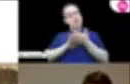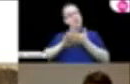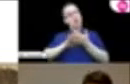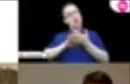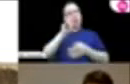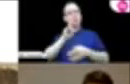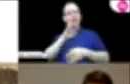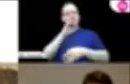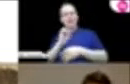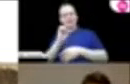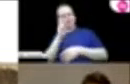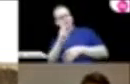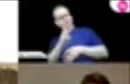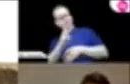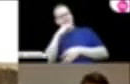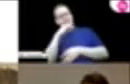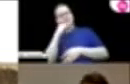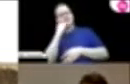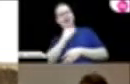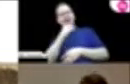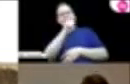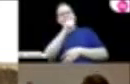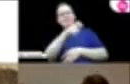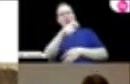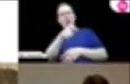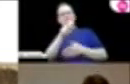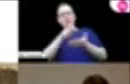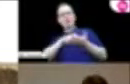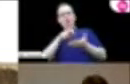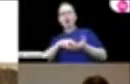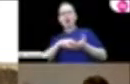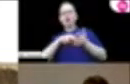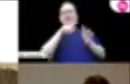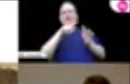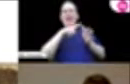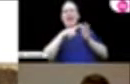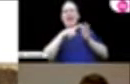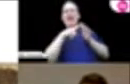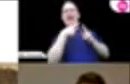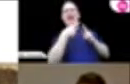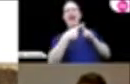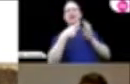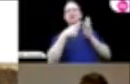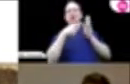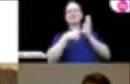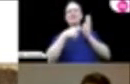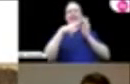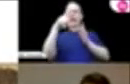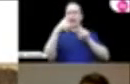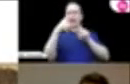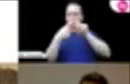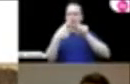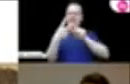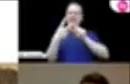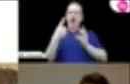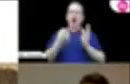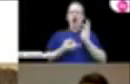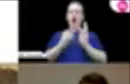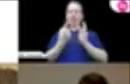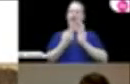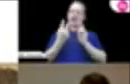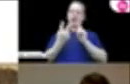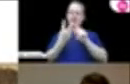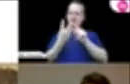looking at these black people and recording them as exotic and other and different. So that's the main